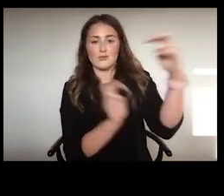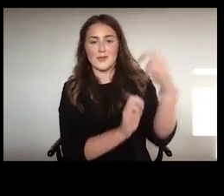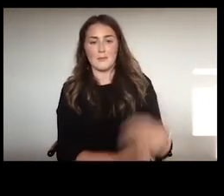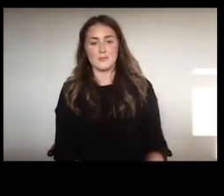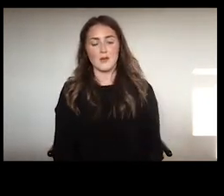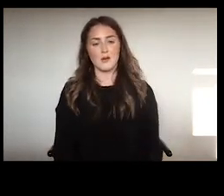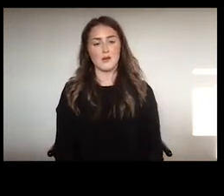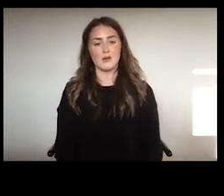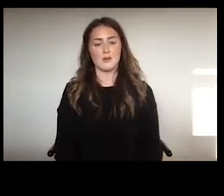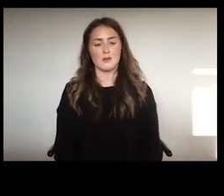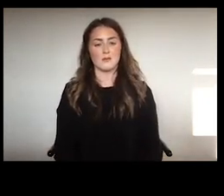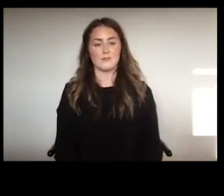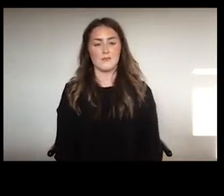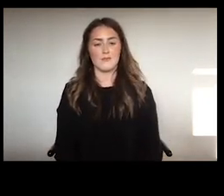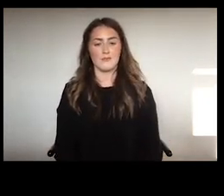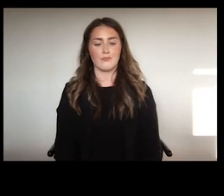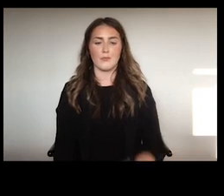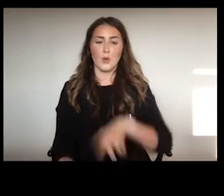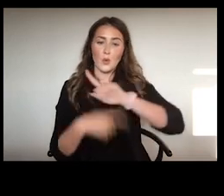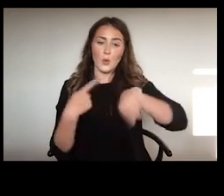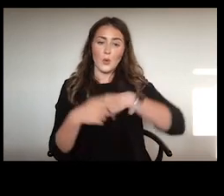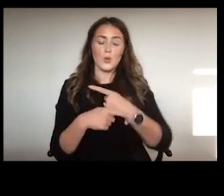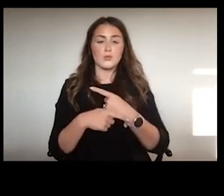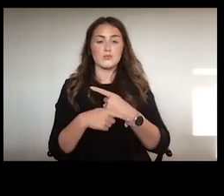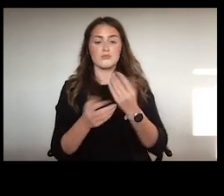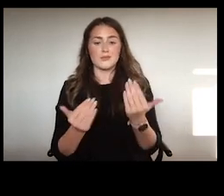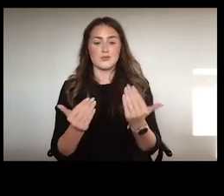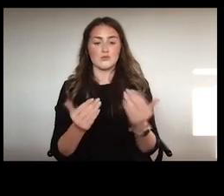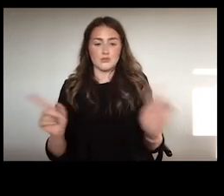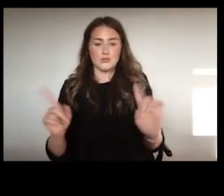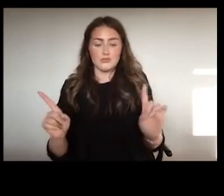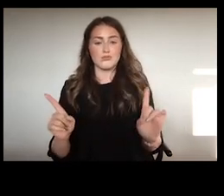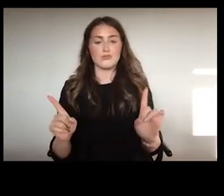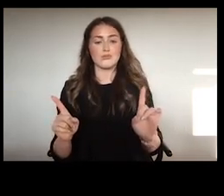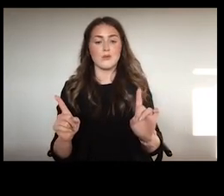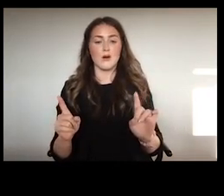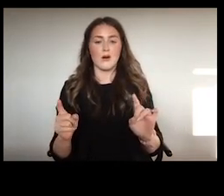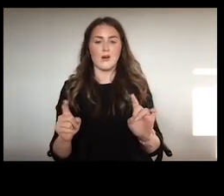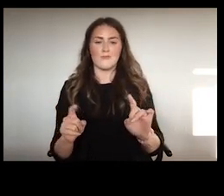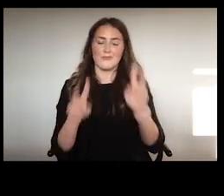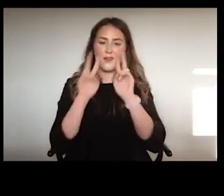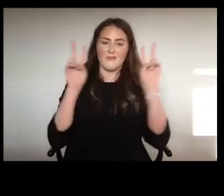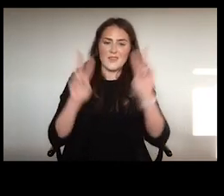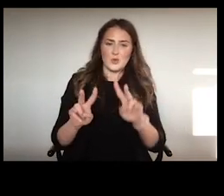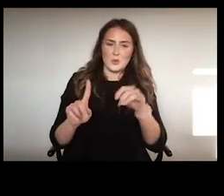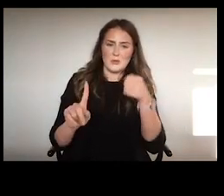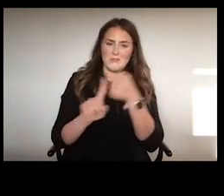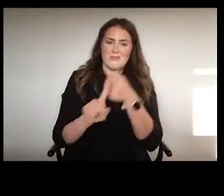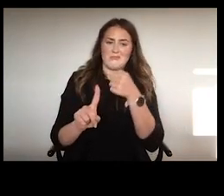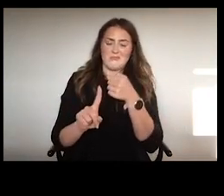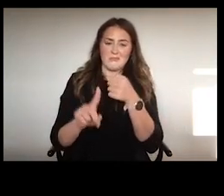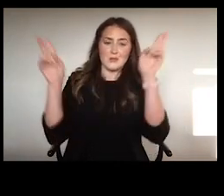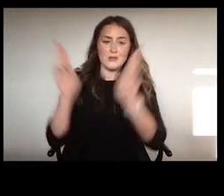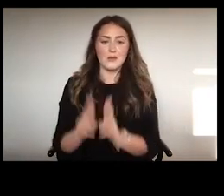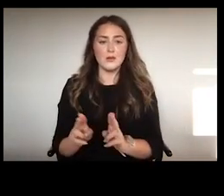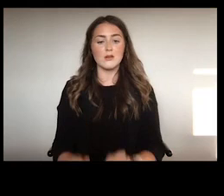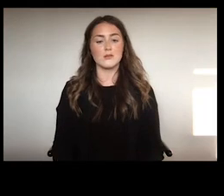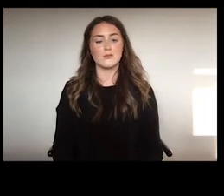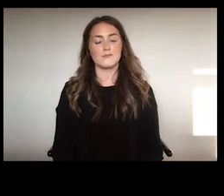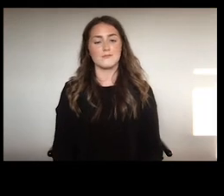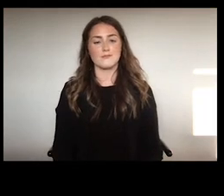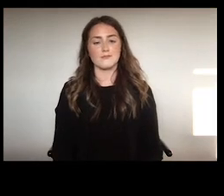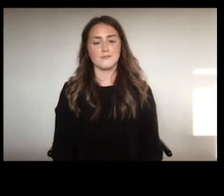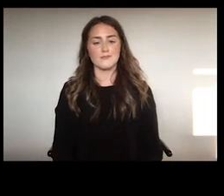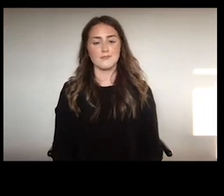far as possible away from noise sensitive receptors. We are also introducing a number of ways to reduce the